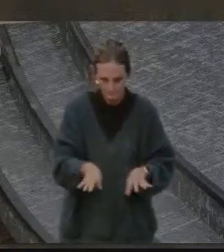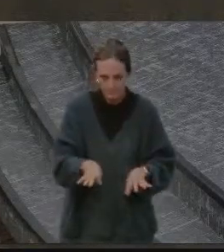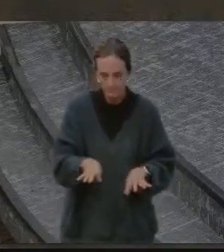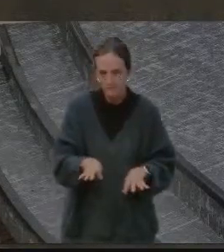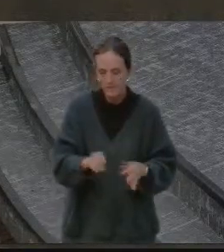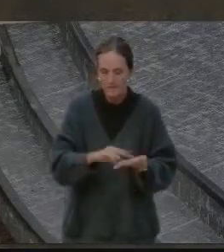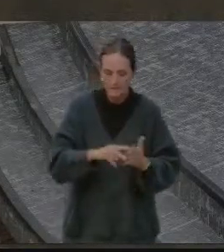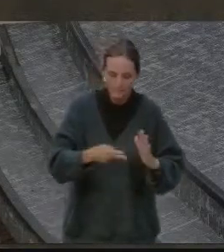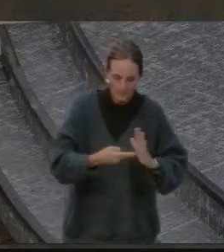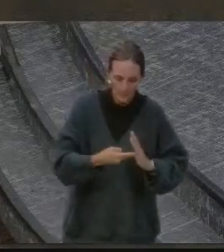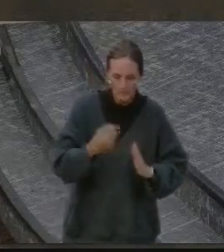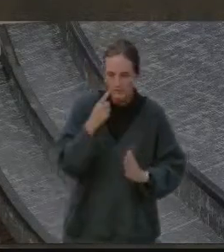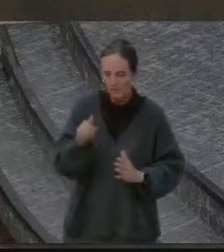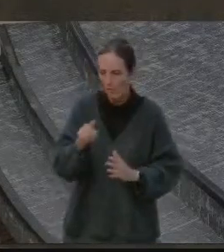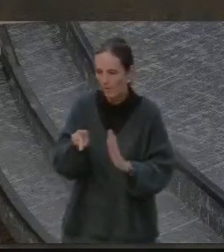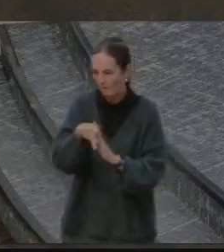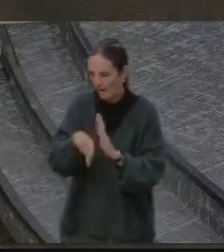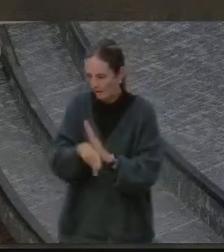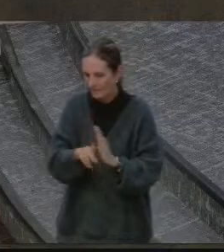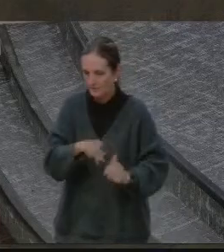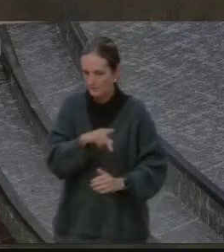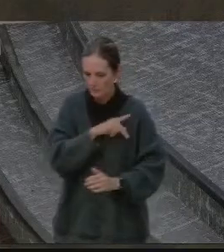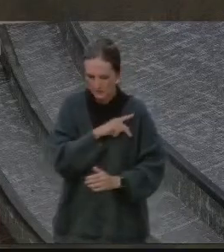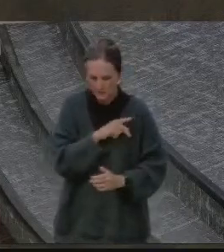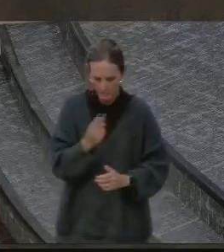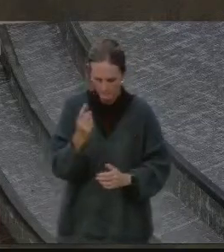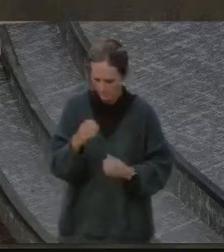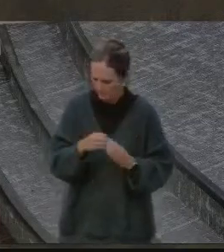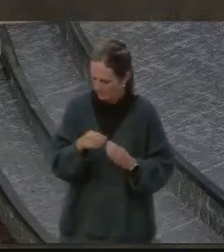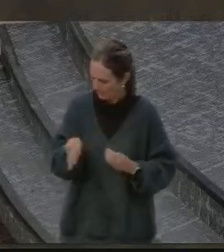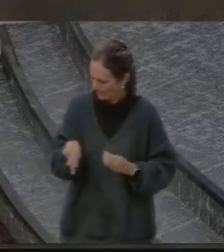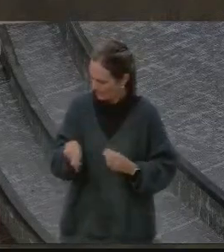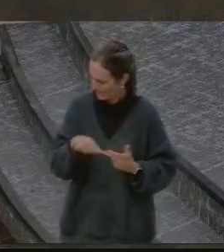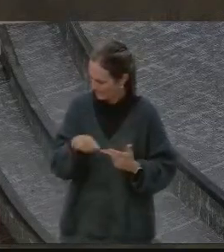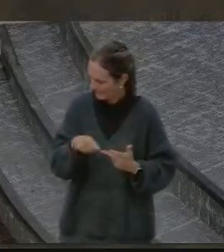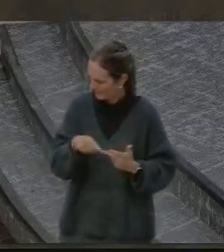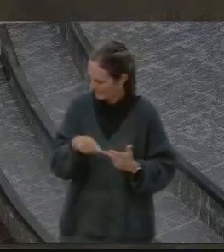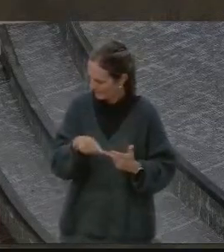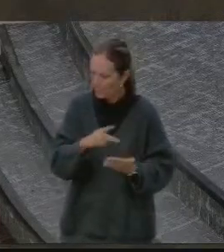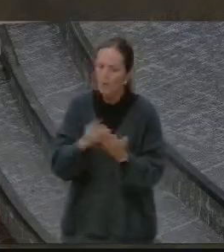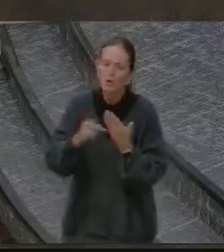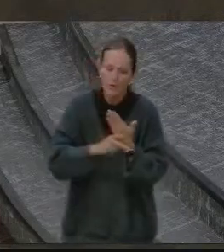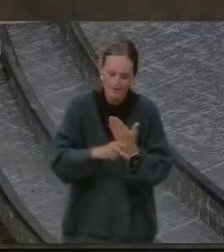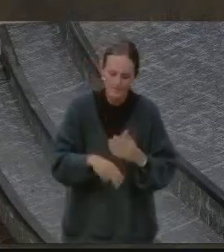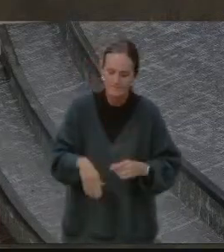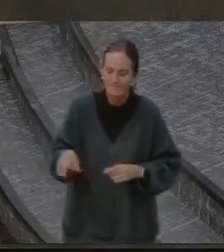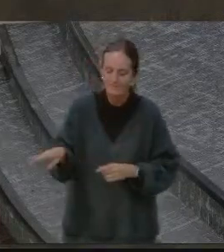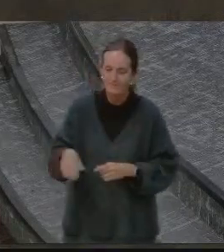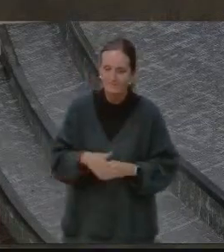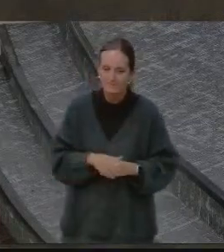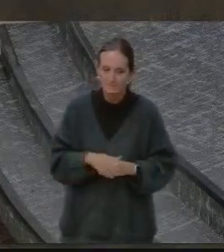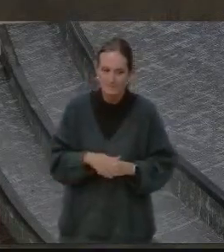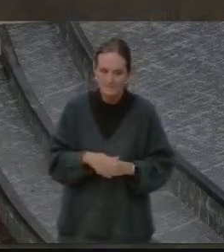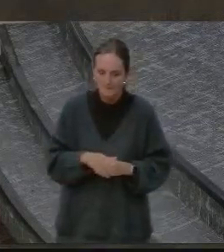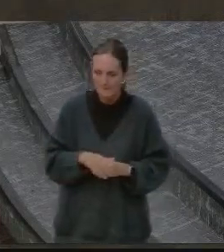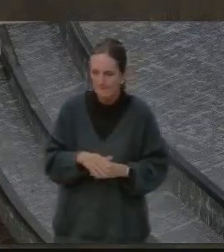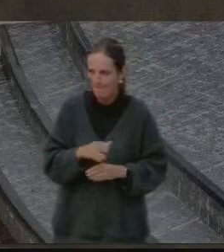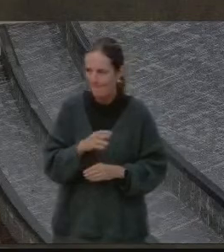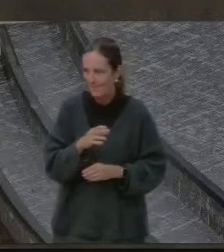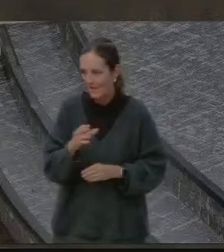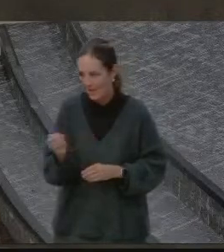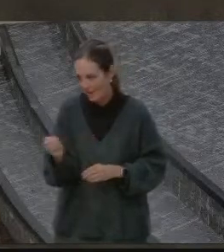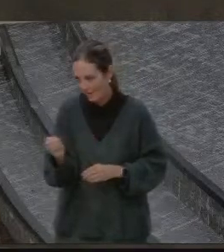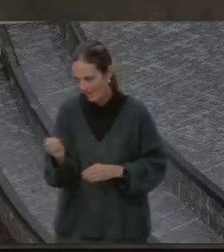for personnel. It was one more P. Programs. And so, and